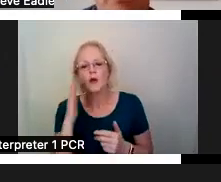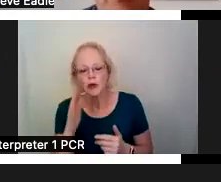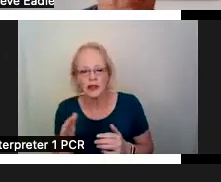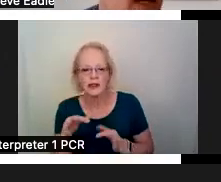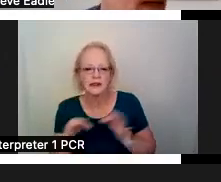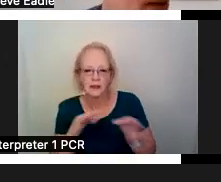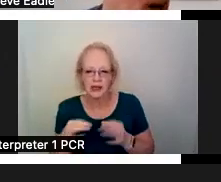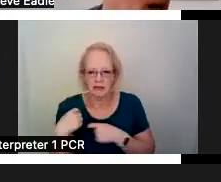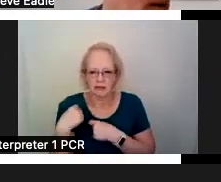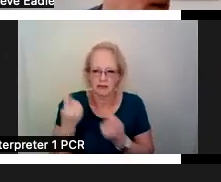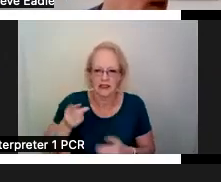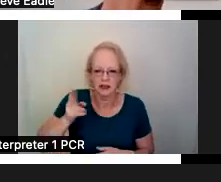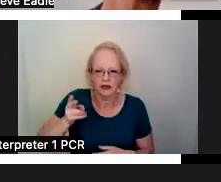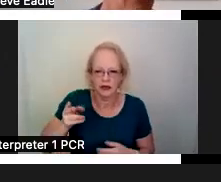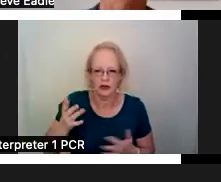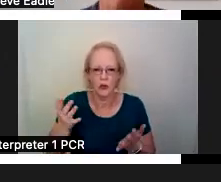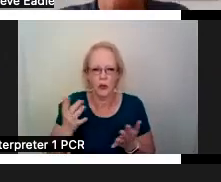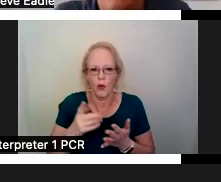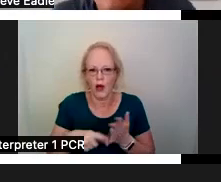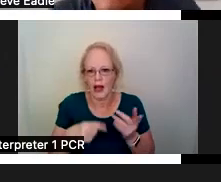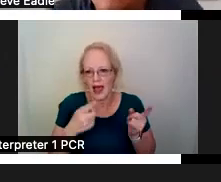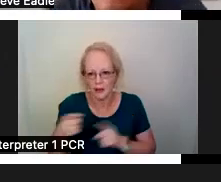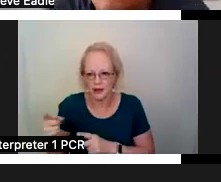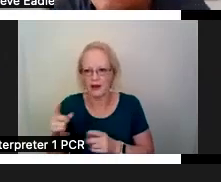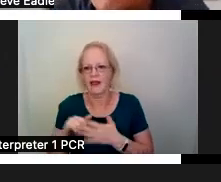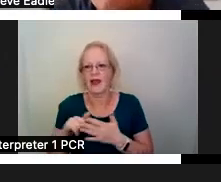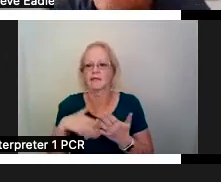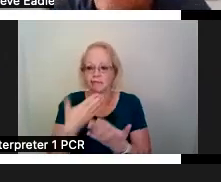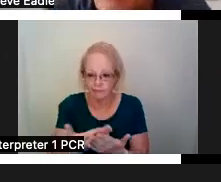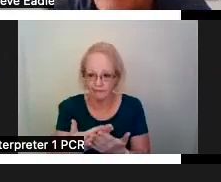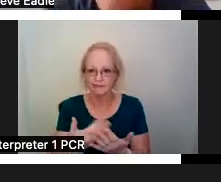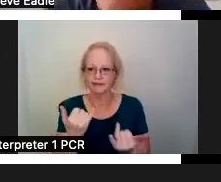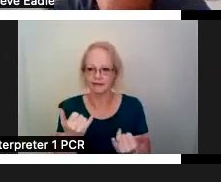the point where we